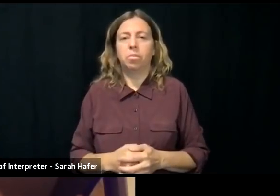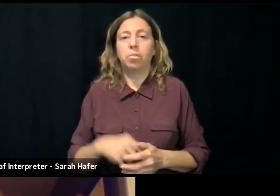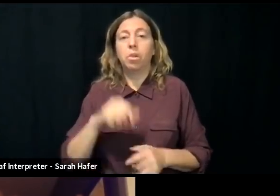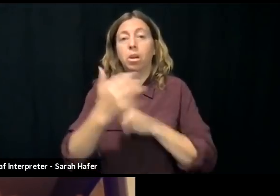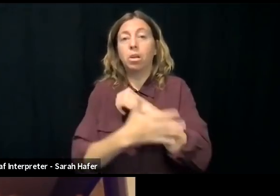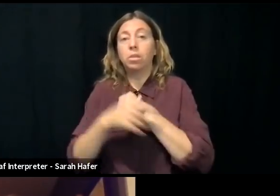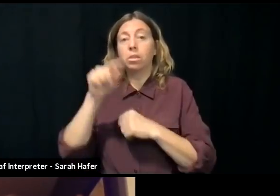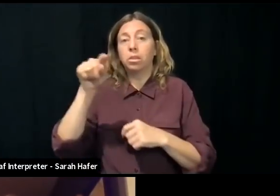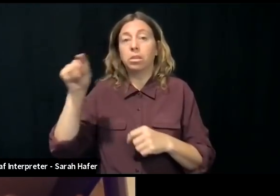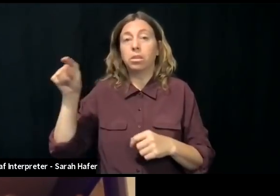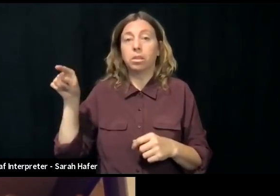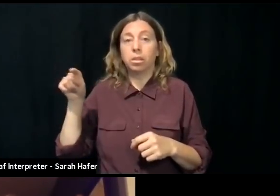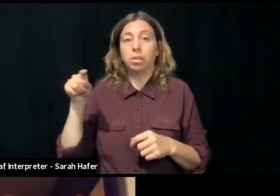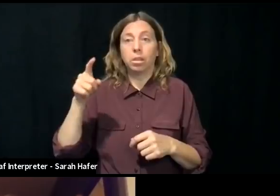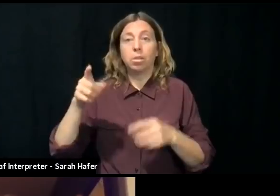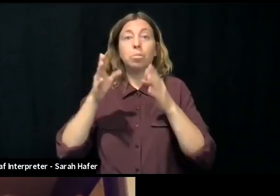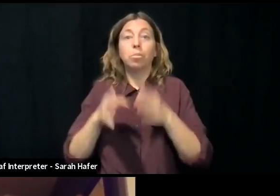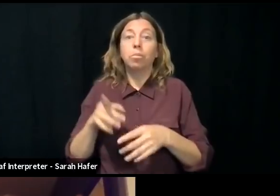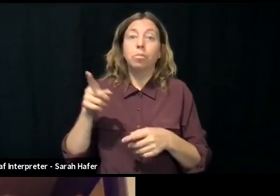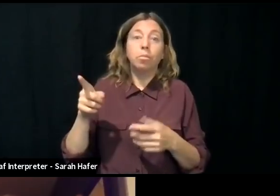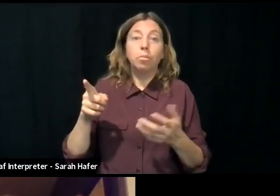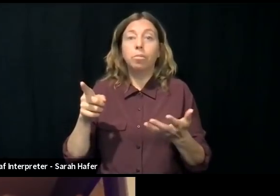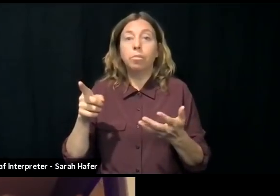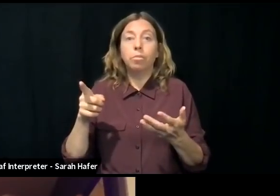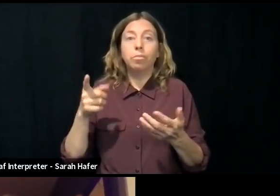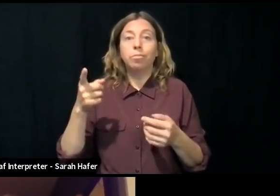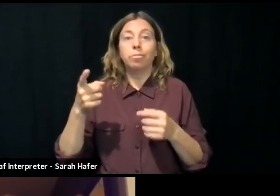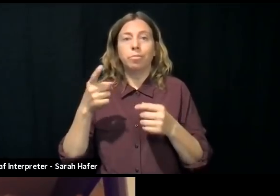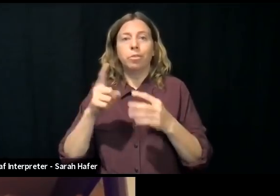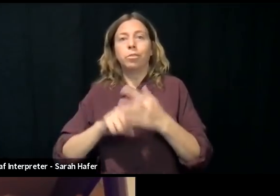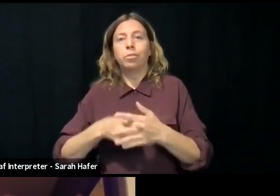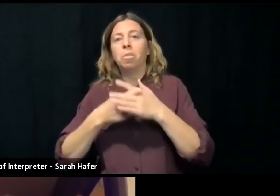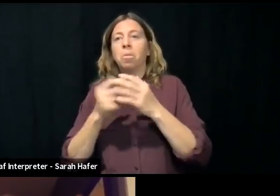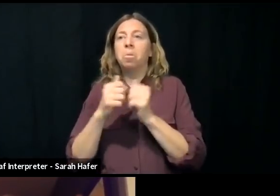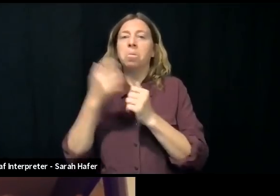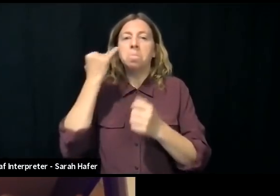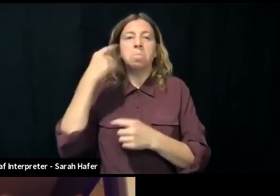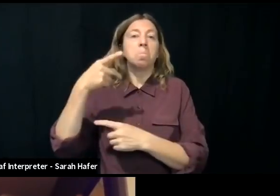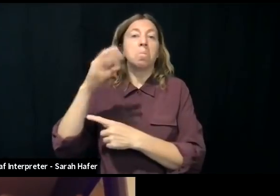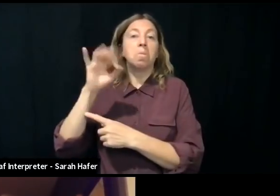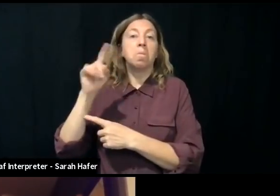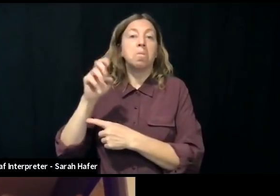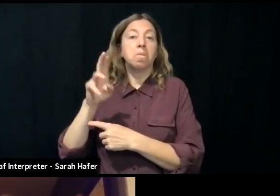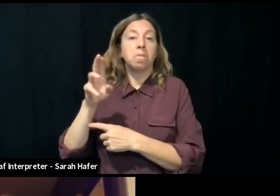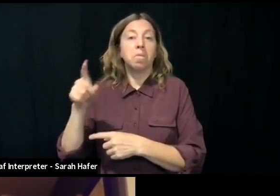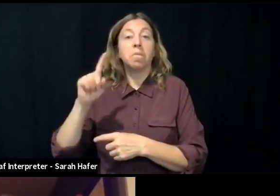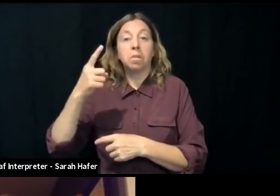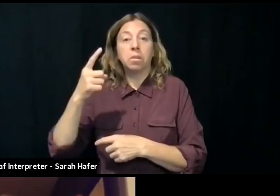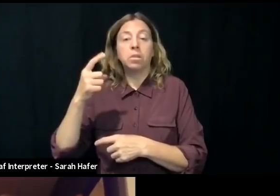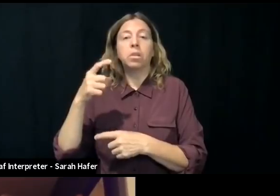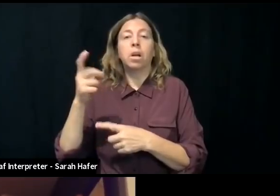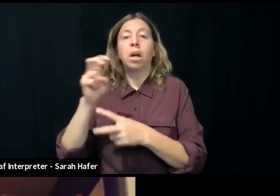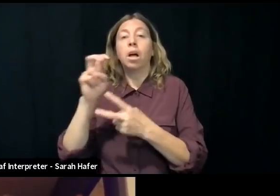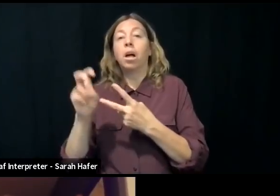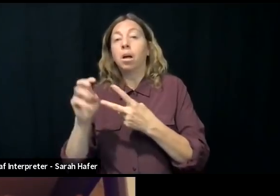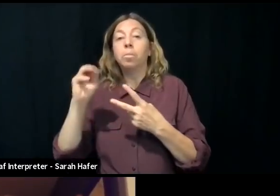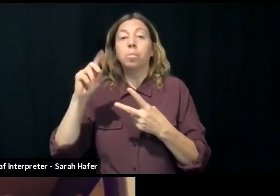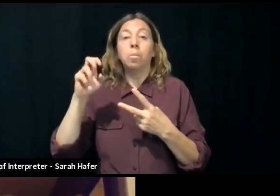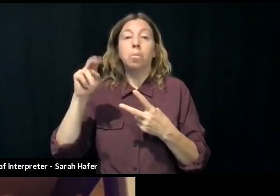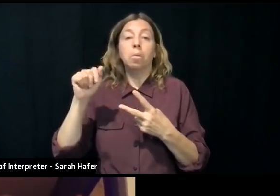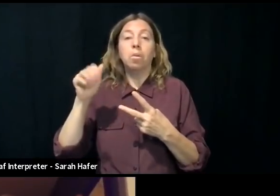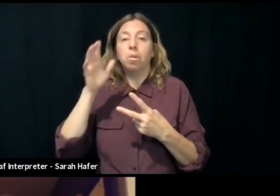finishes with the Moderna vaccine, it seems to be effective and not problematic, but I have not heard of any recommendations in our country to do